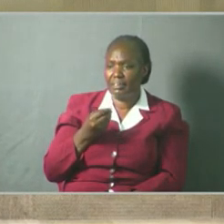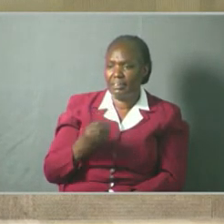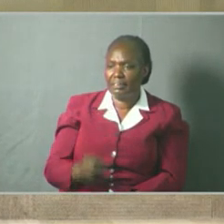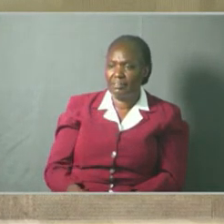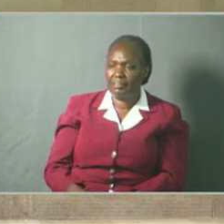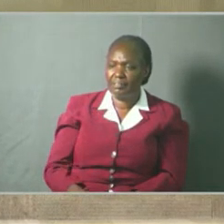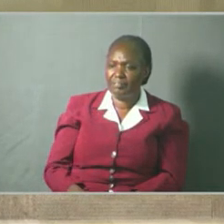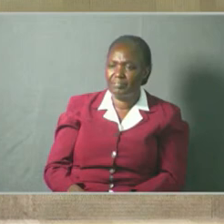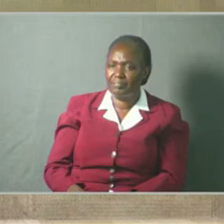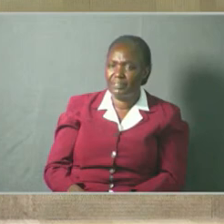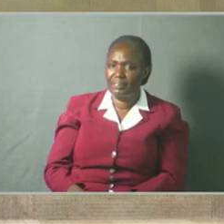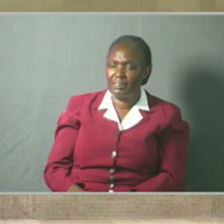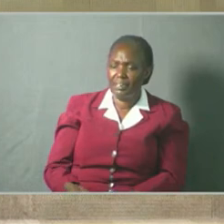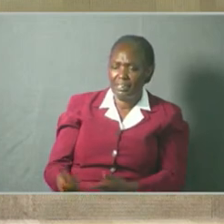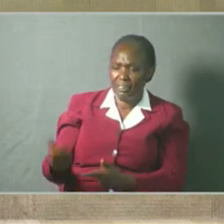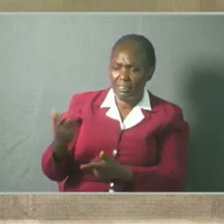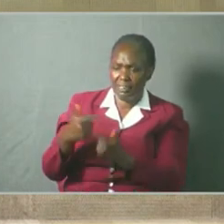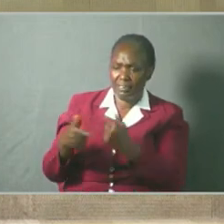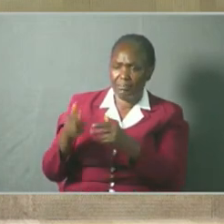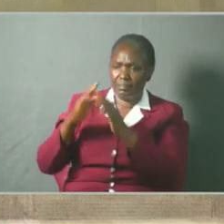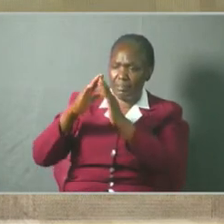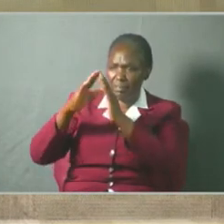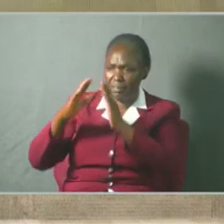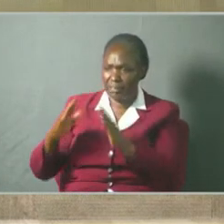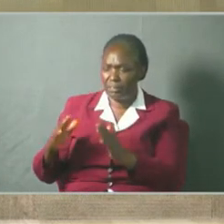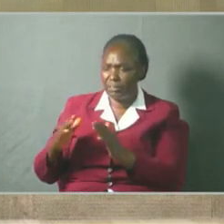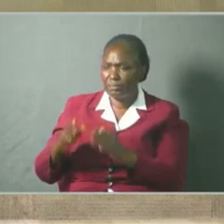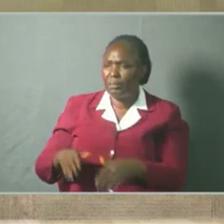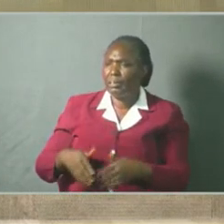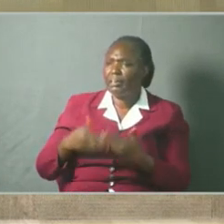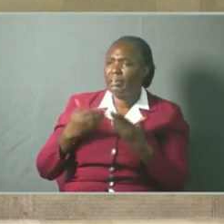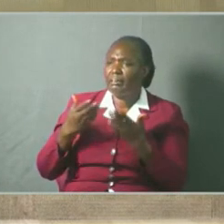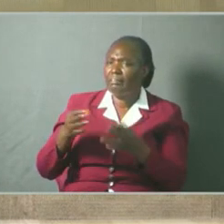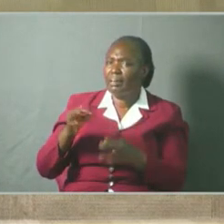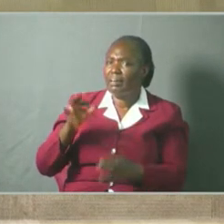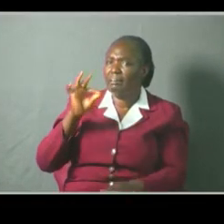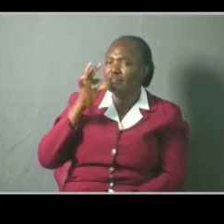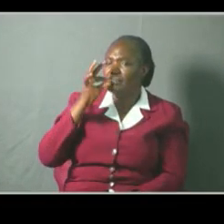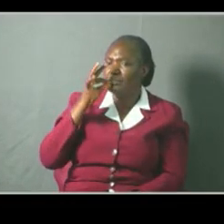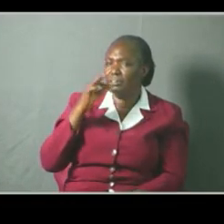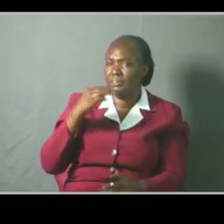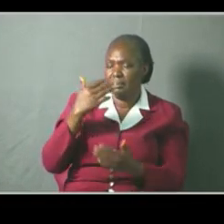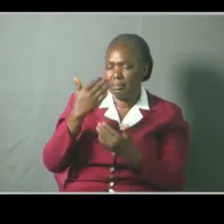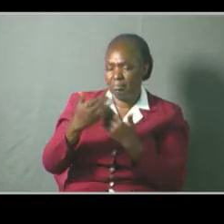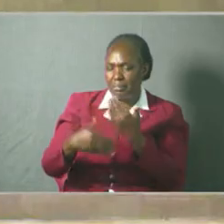church, he came to the house, we give her fruits, we give her bread and